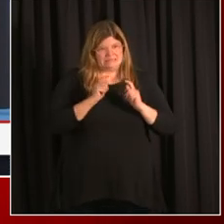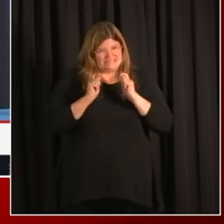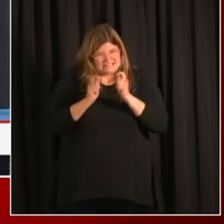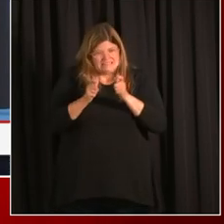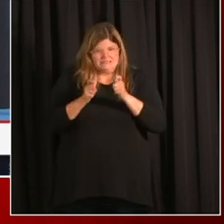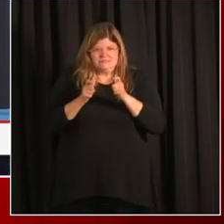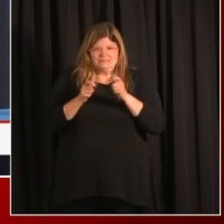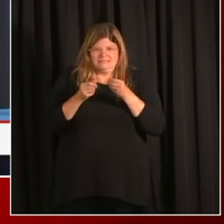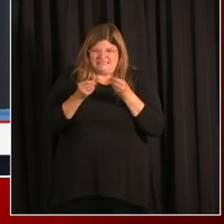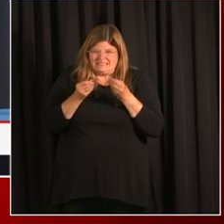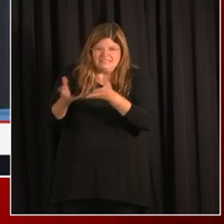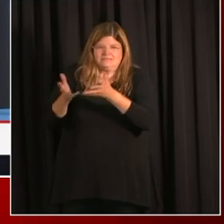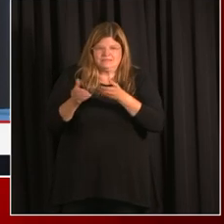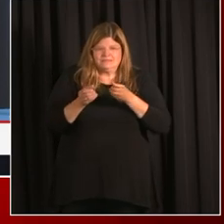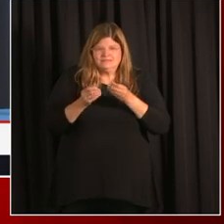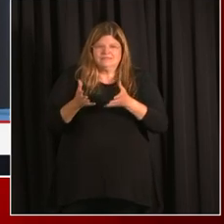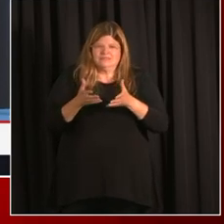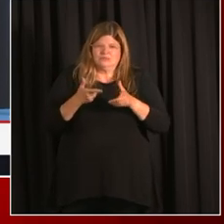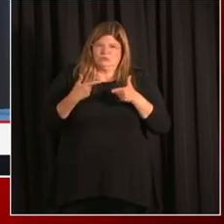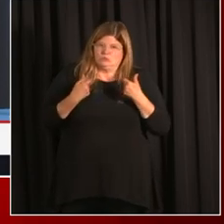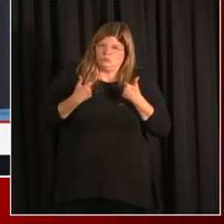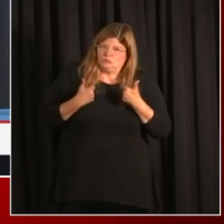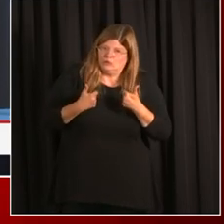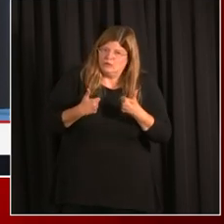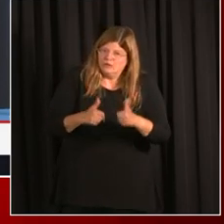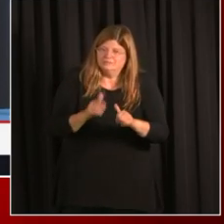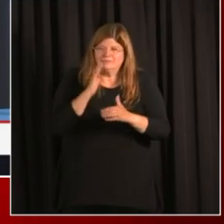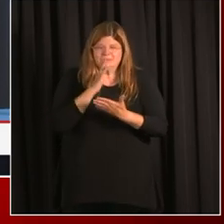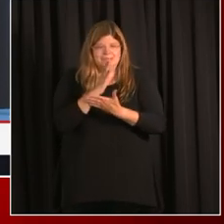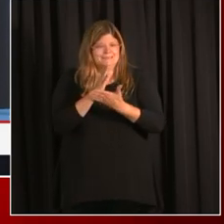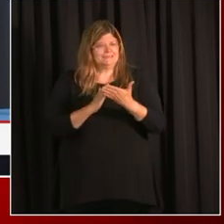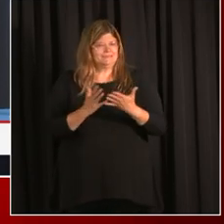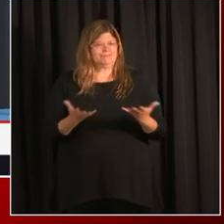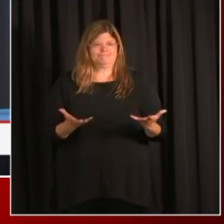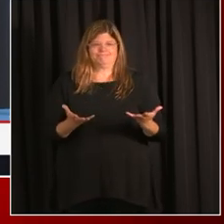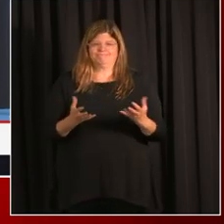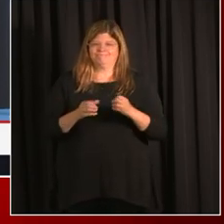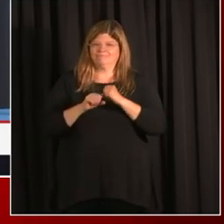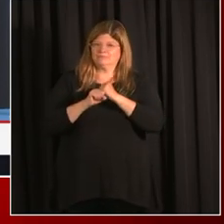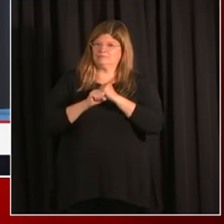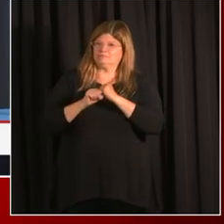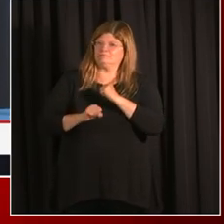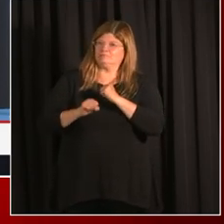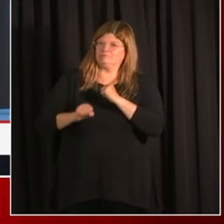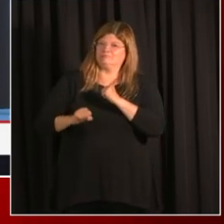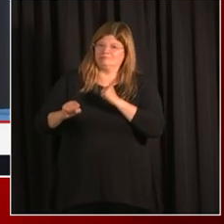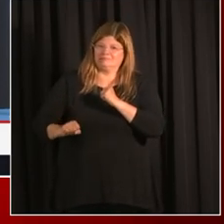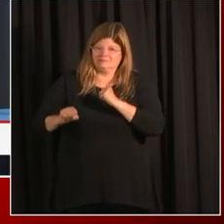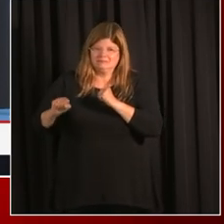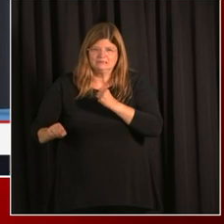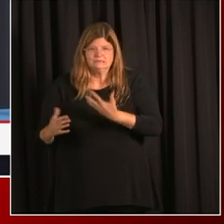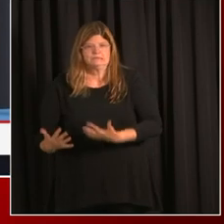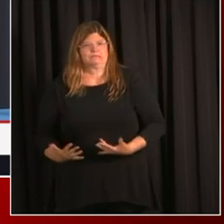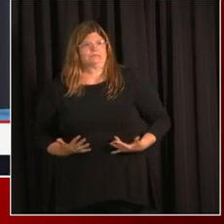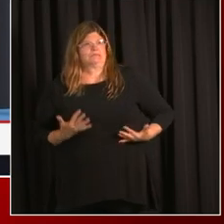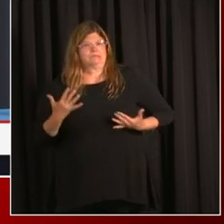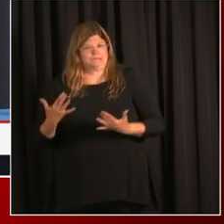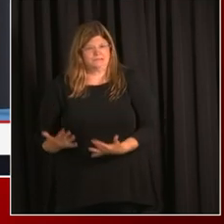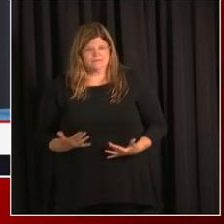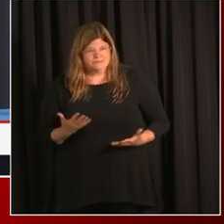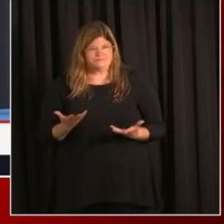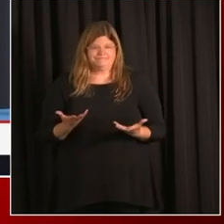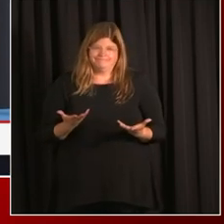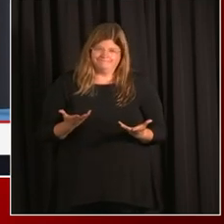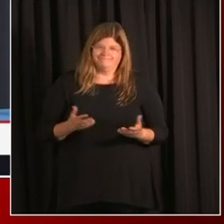our residents very quickly. We are aware of some instances in which residents had to wait a longer period